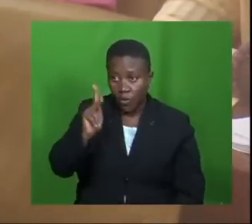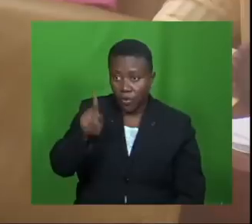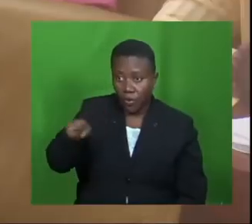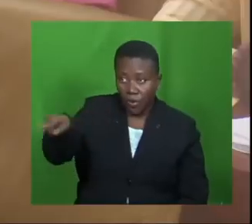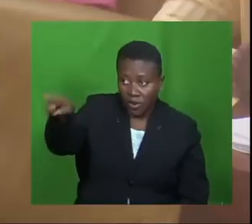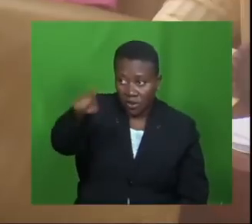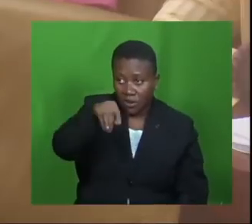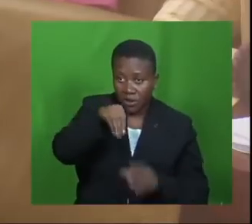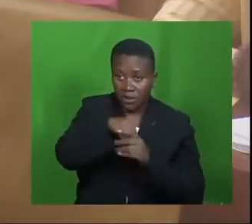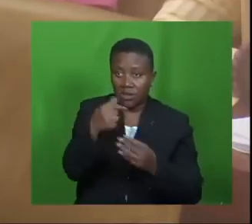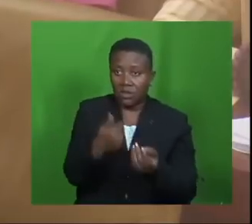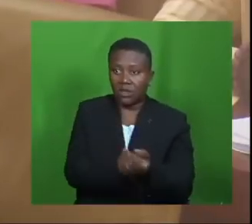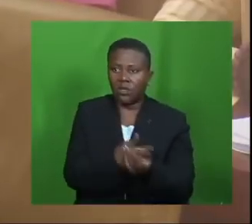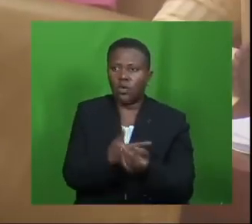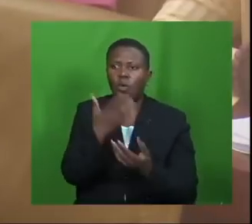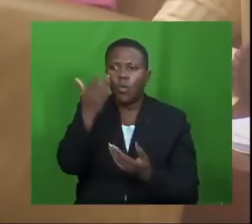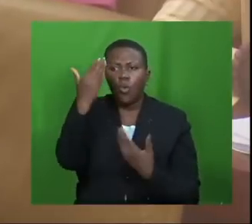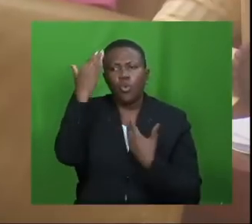actually supported